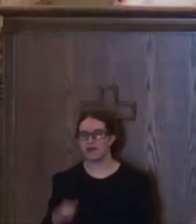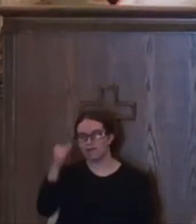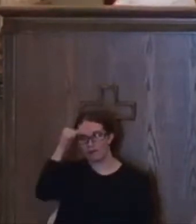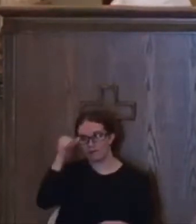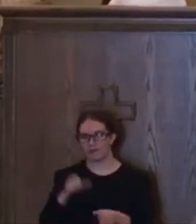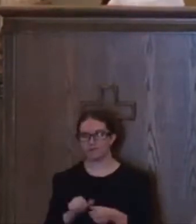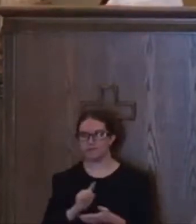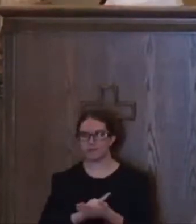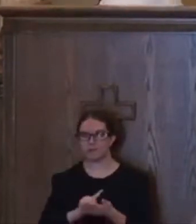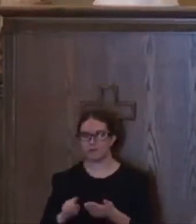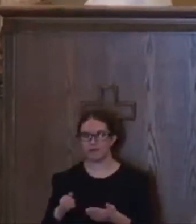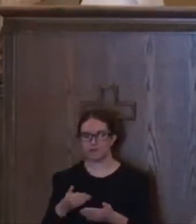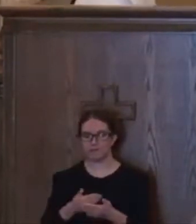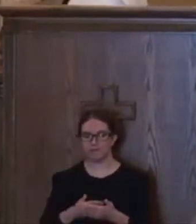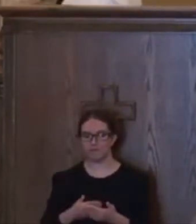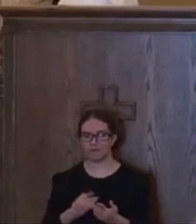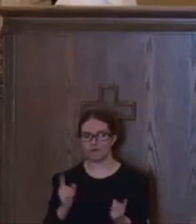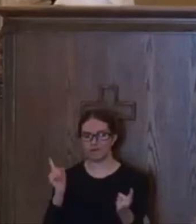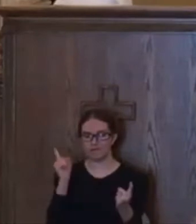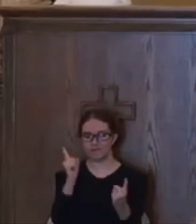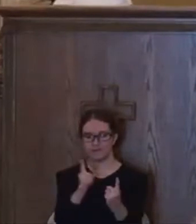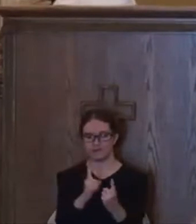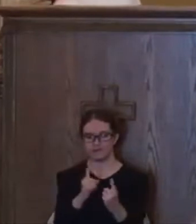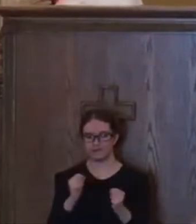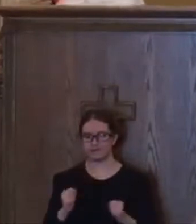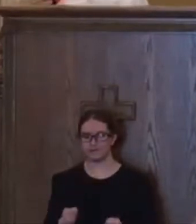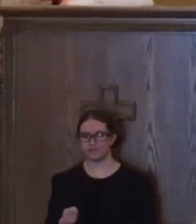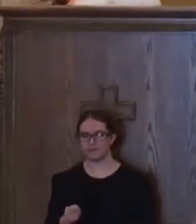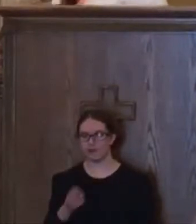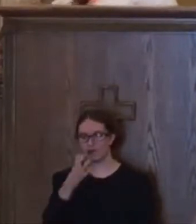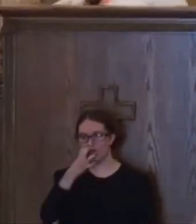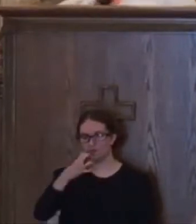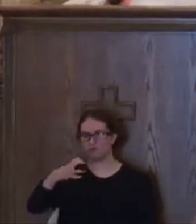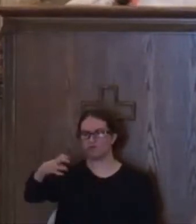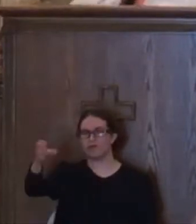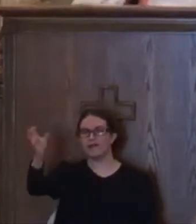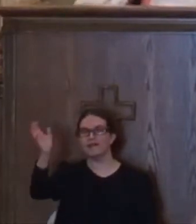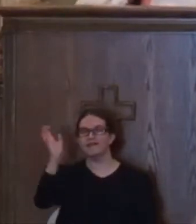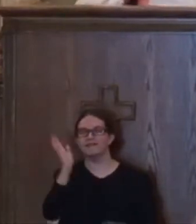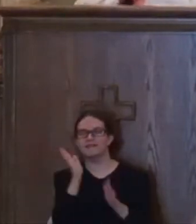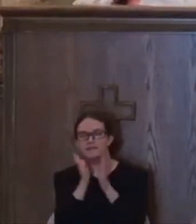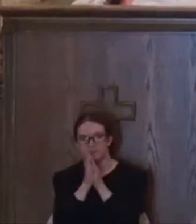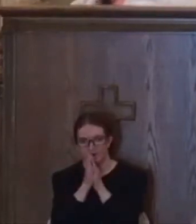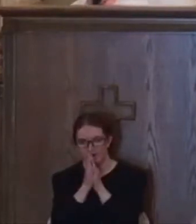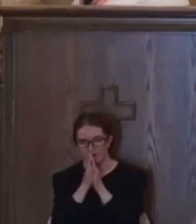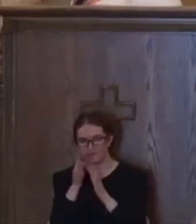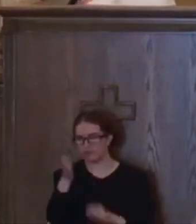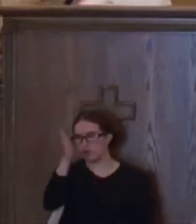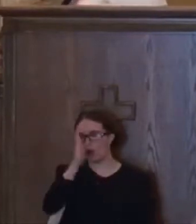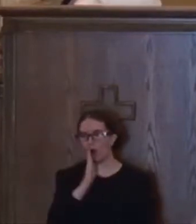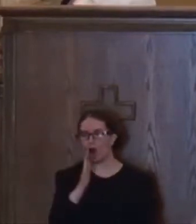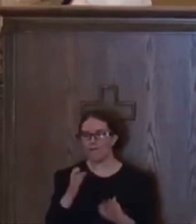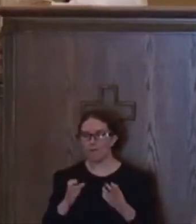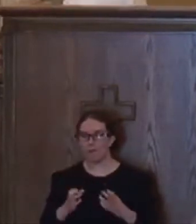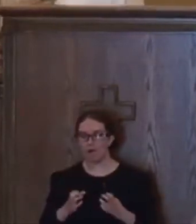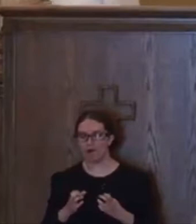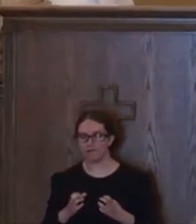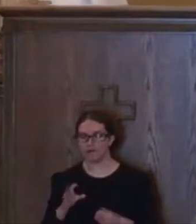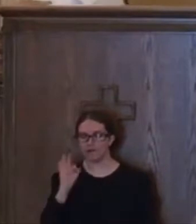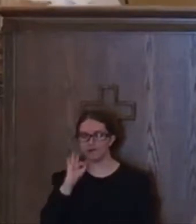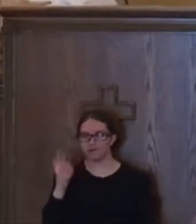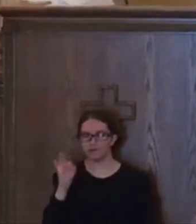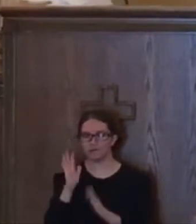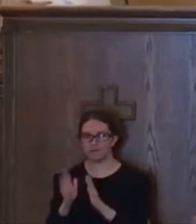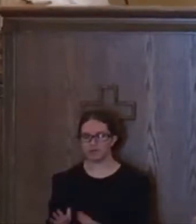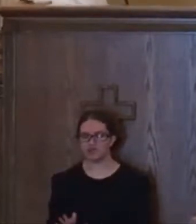a week before we met, I had cried and I prayed. And I told God, Lord, if you want me to be a ministry like